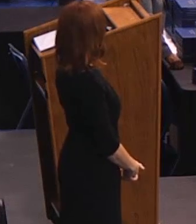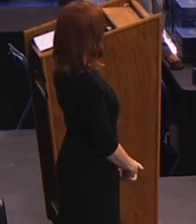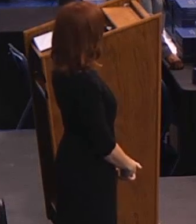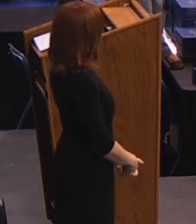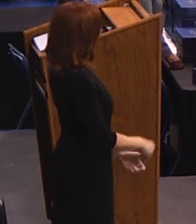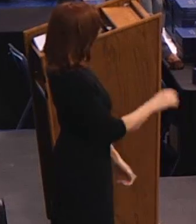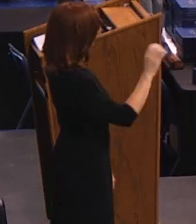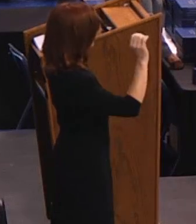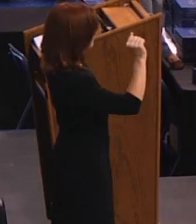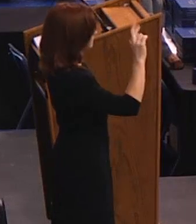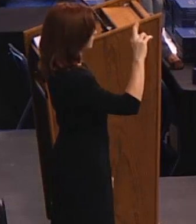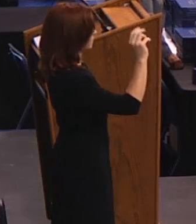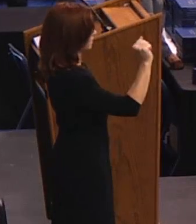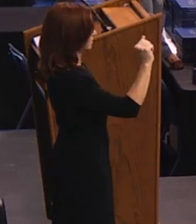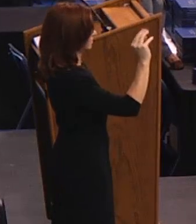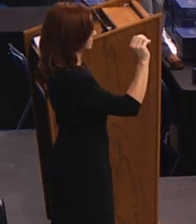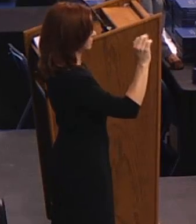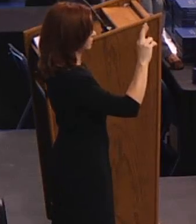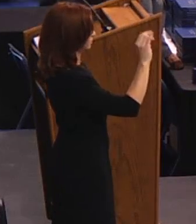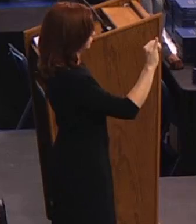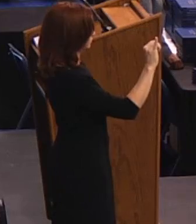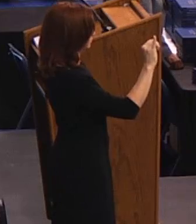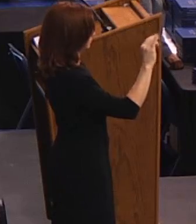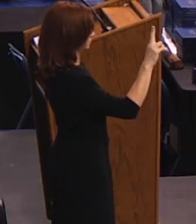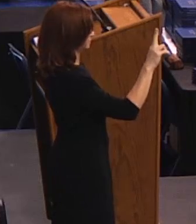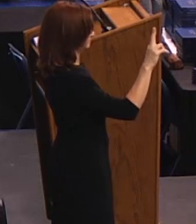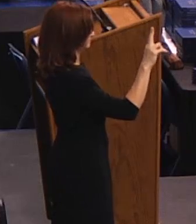Misert Araya Maru, nursing.